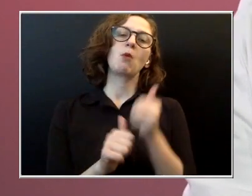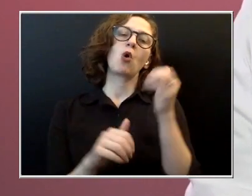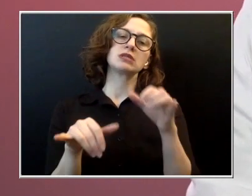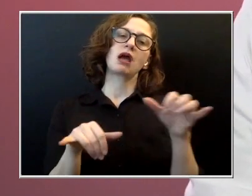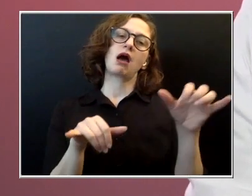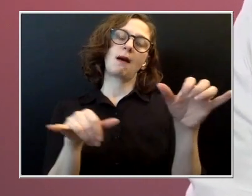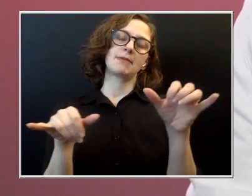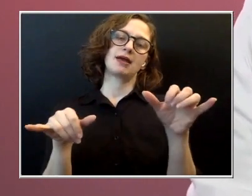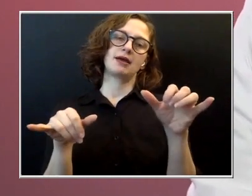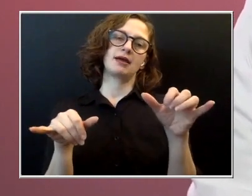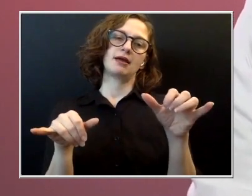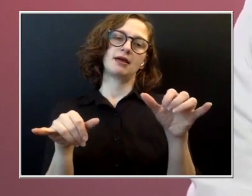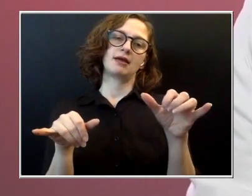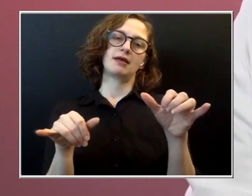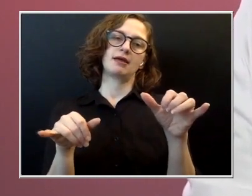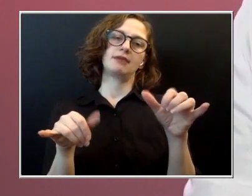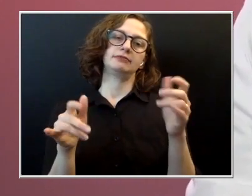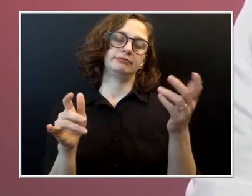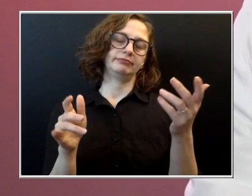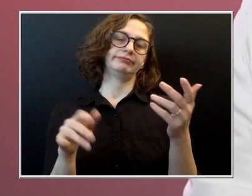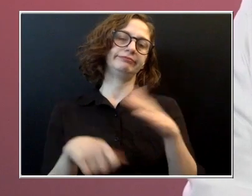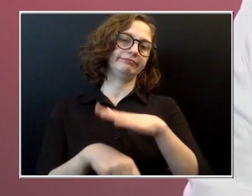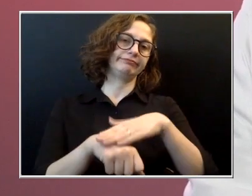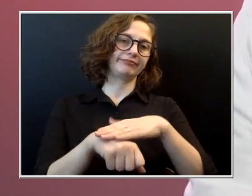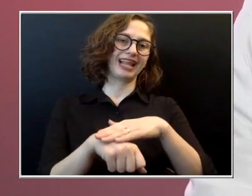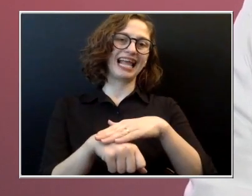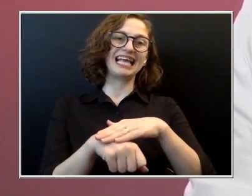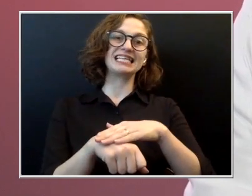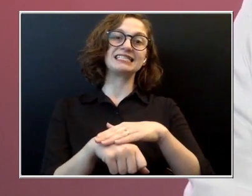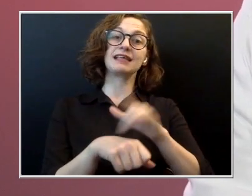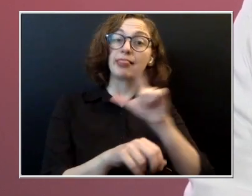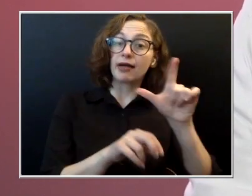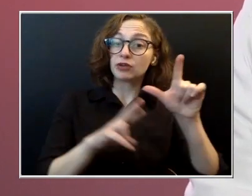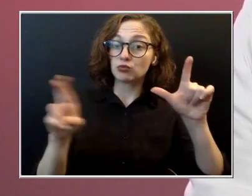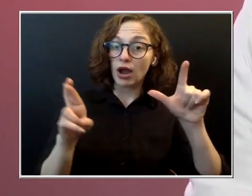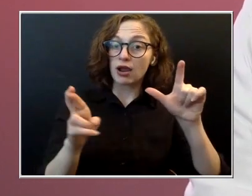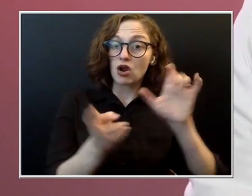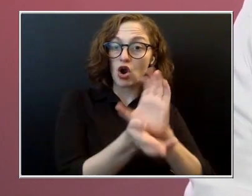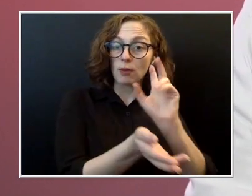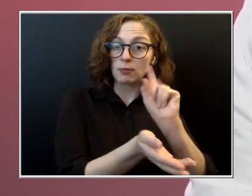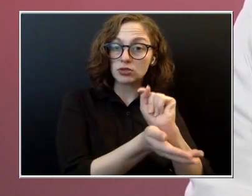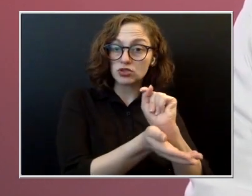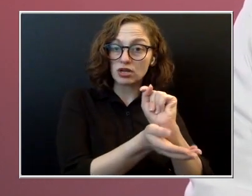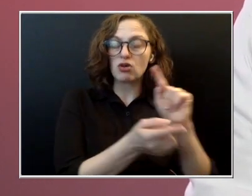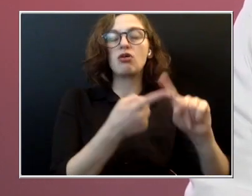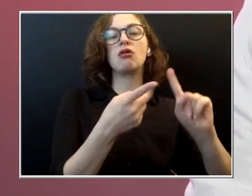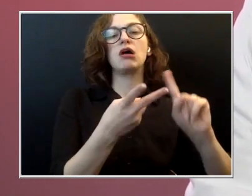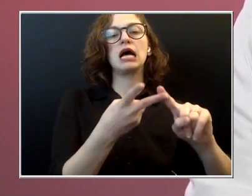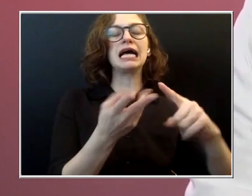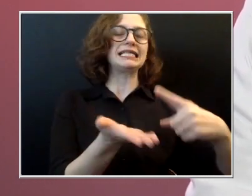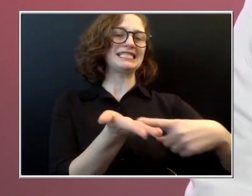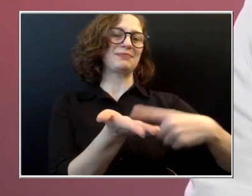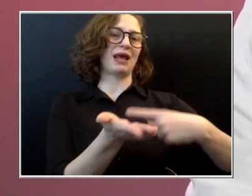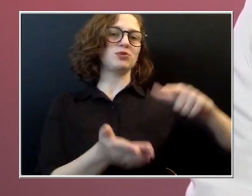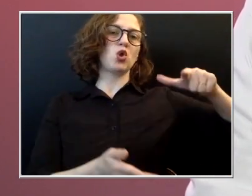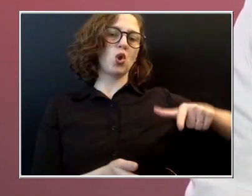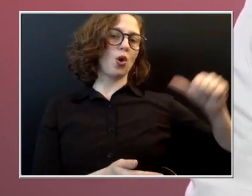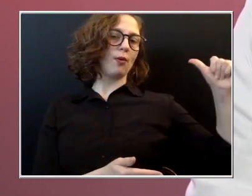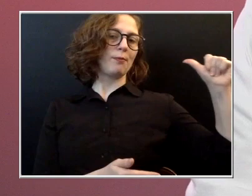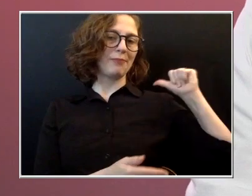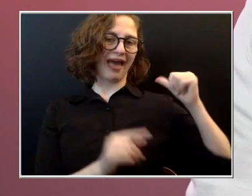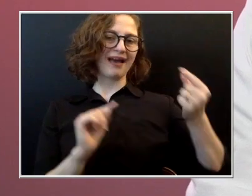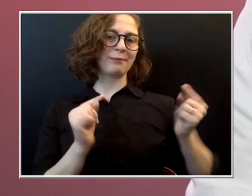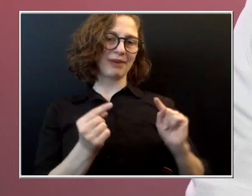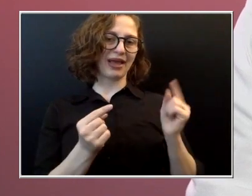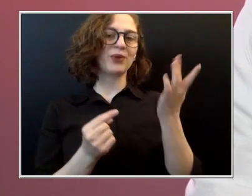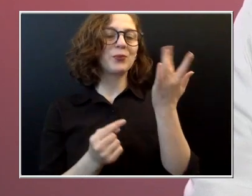clues are bilateral carpal tunnel syndrome. Sometimes patients have lower back pain also because same protein starts to build in the spine, lower